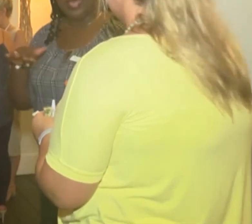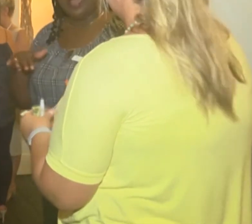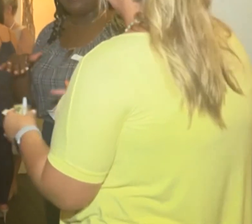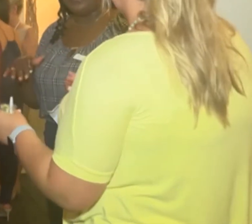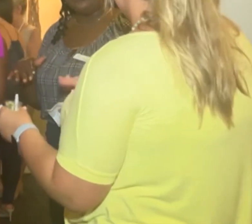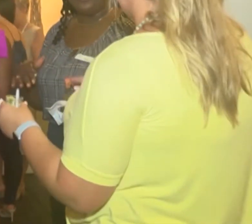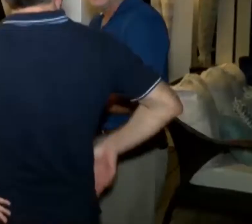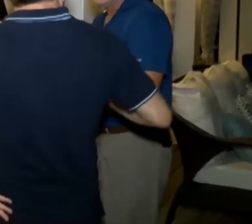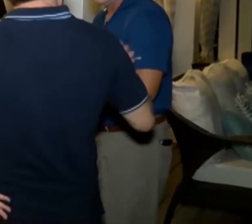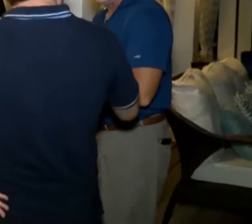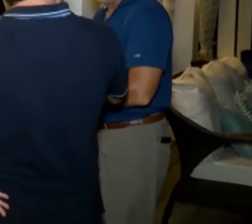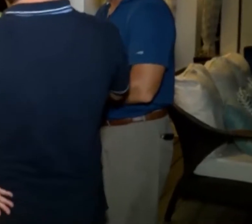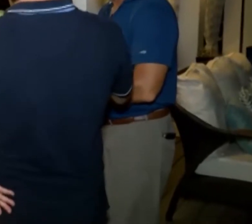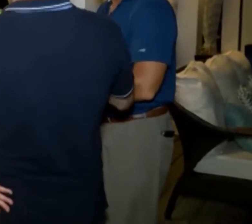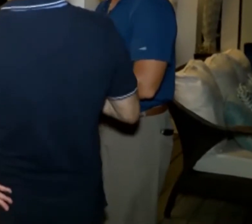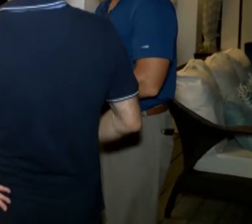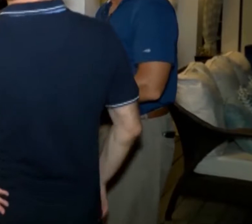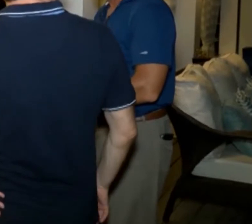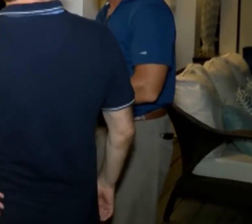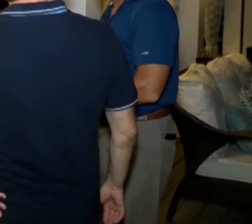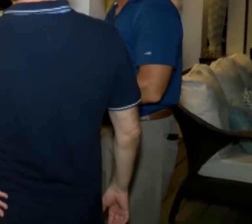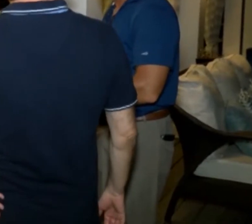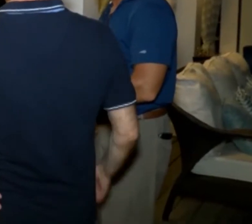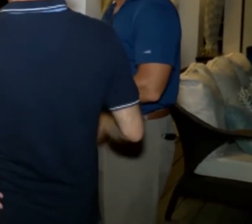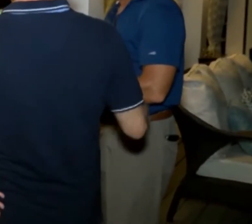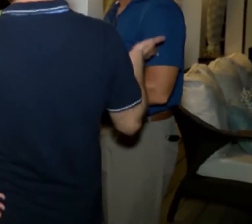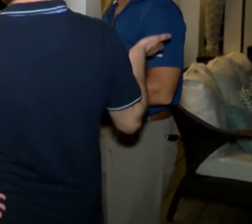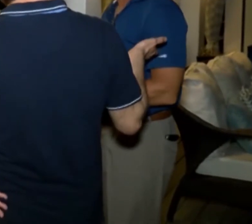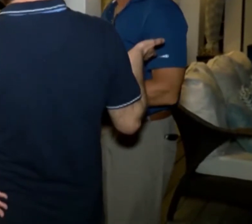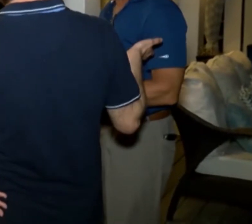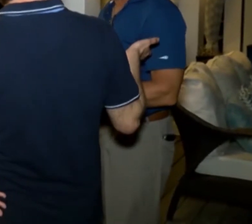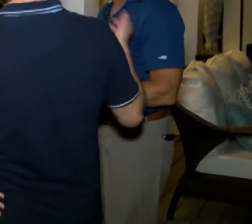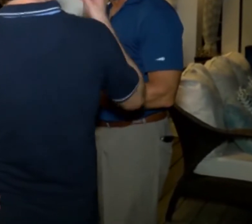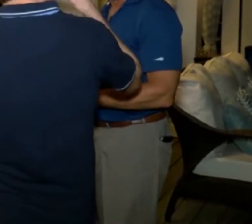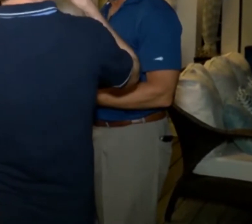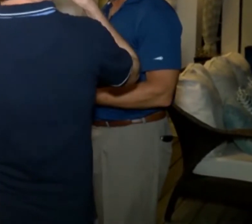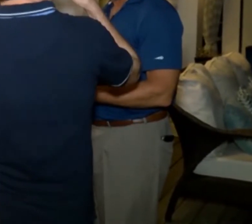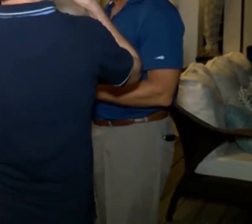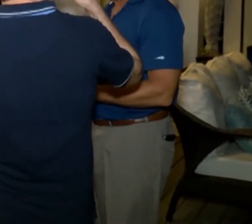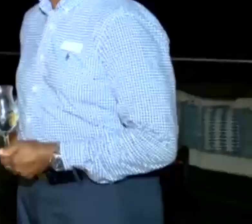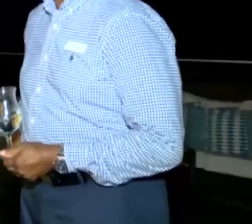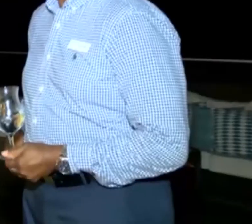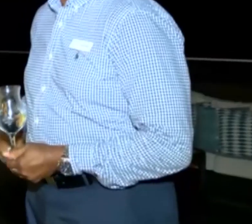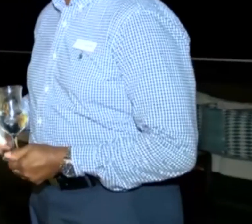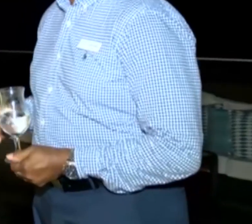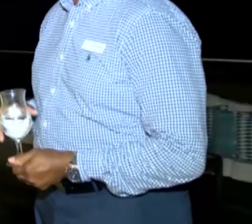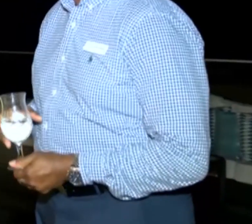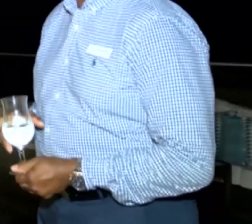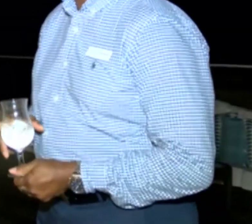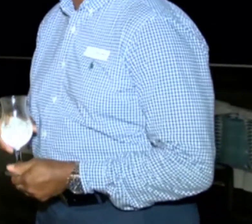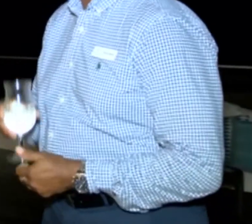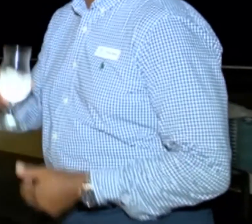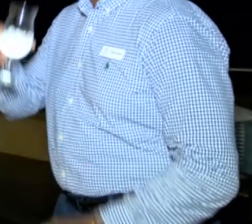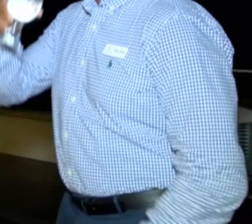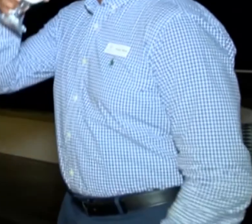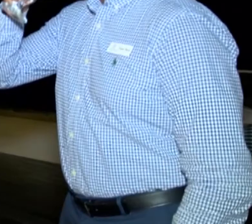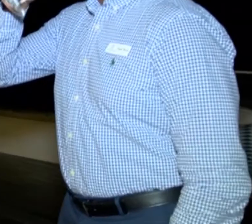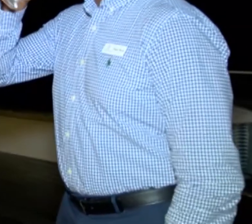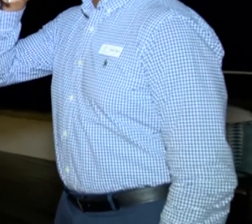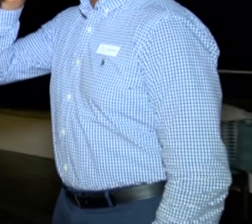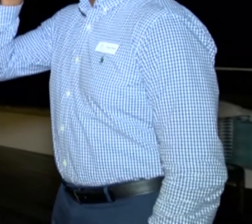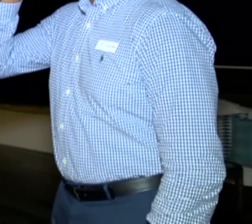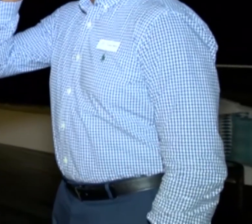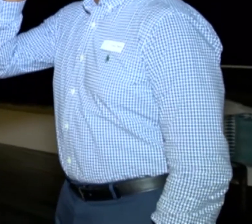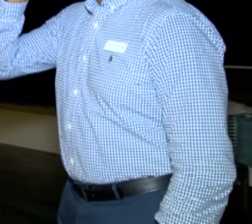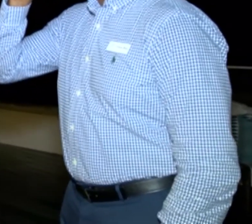a taste of all Barbados has to offer. The members of the society include writers who've had articles published in the Los